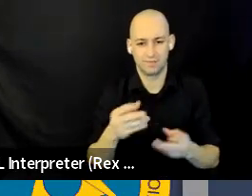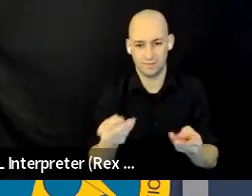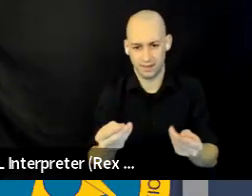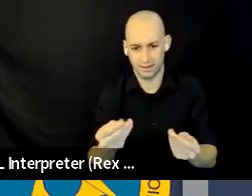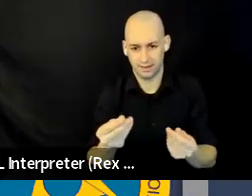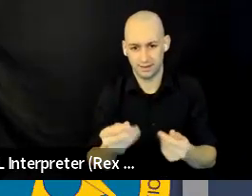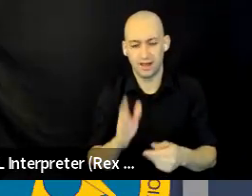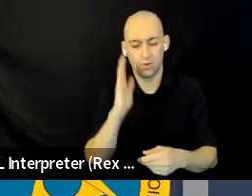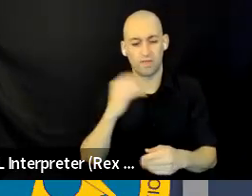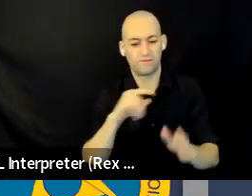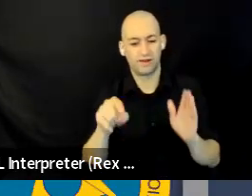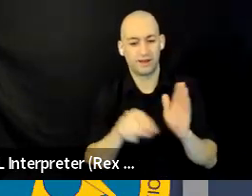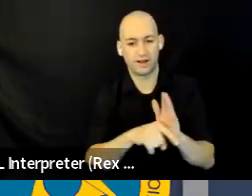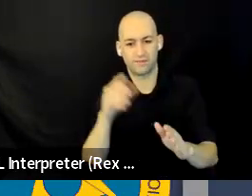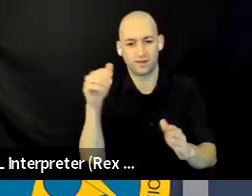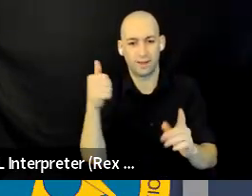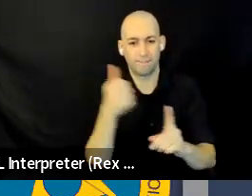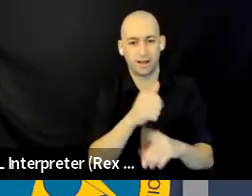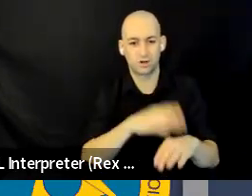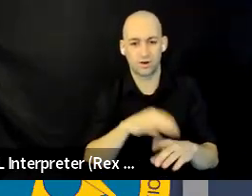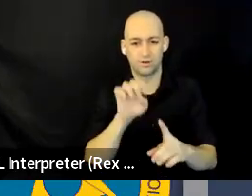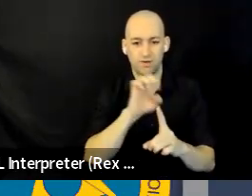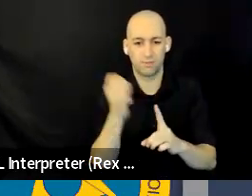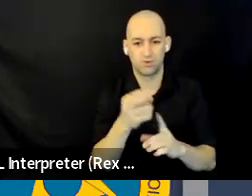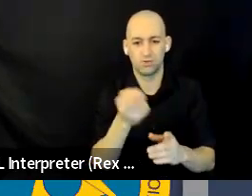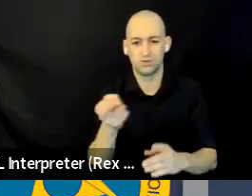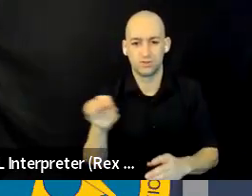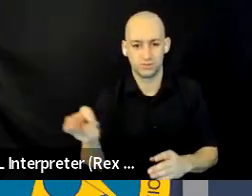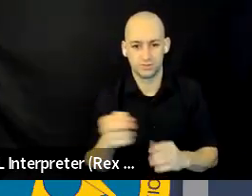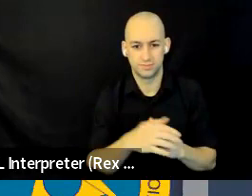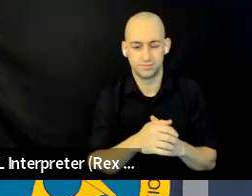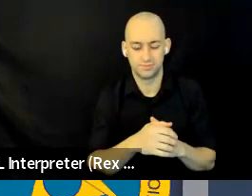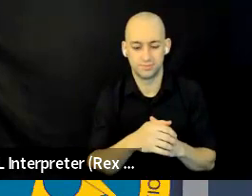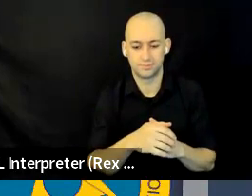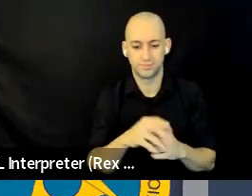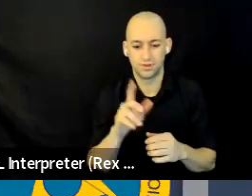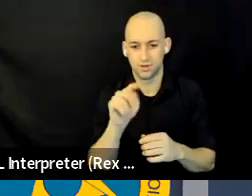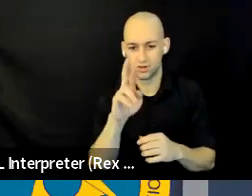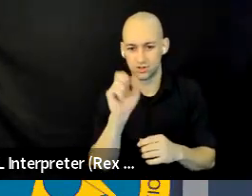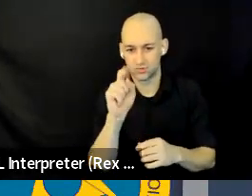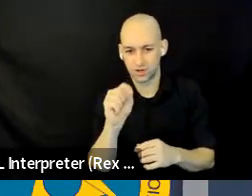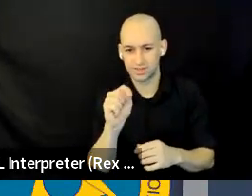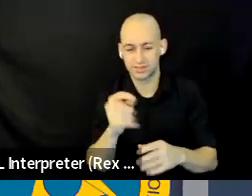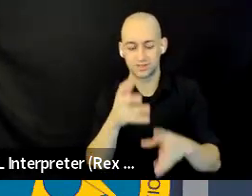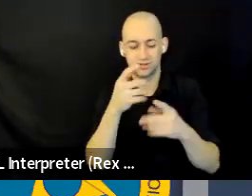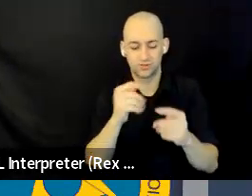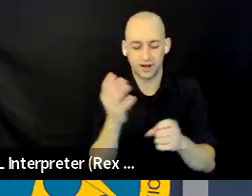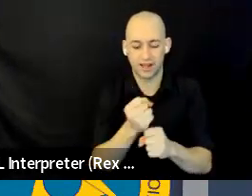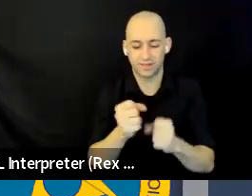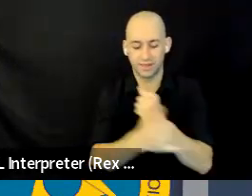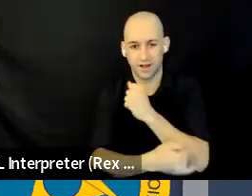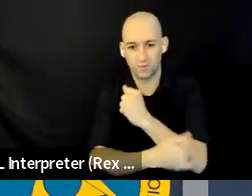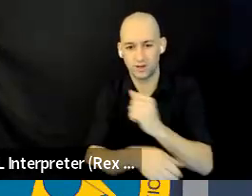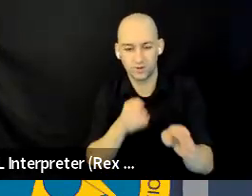severe negative impacts on environmental resources on those lands. The trust has tried to get the county to consider alternative alignments that would not have